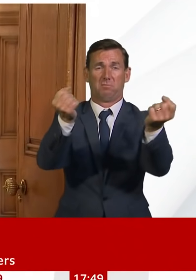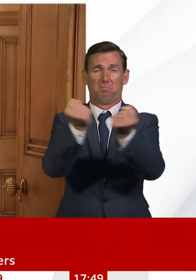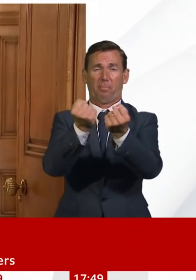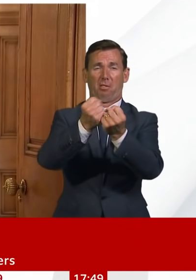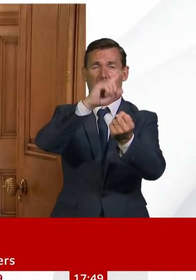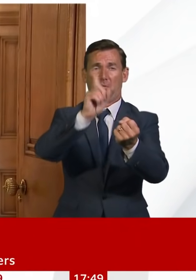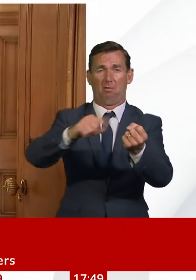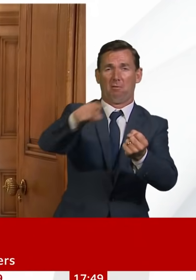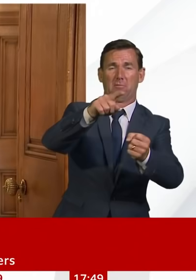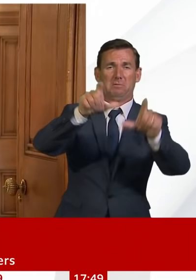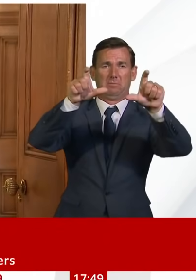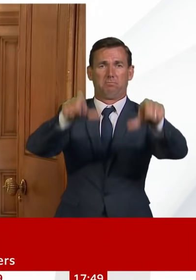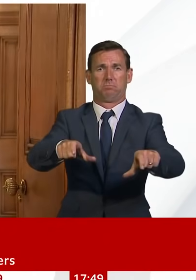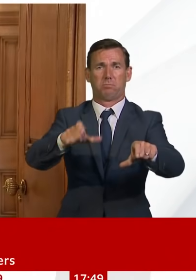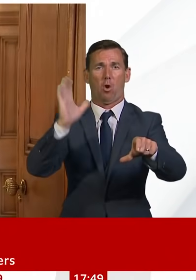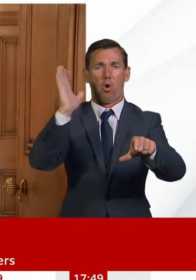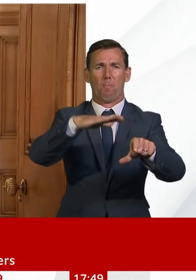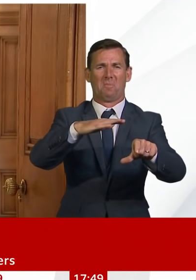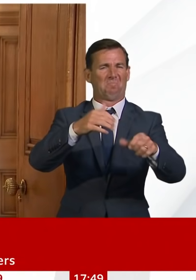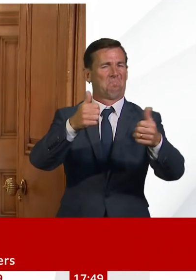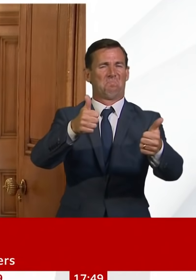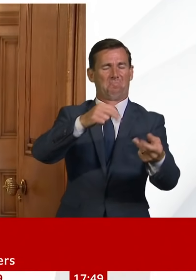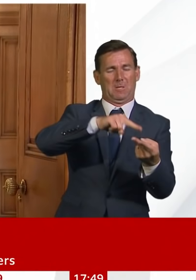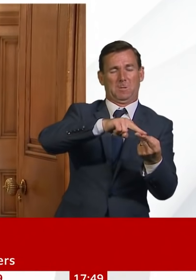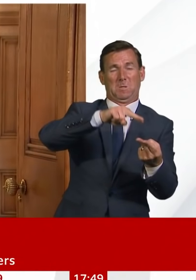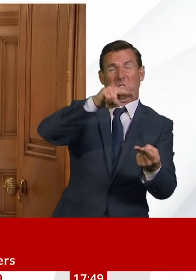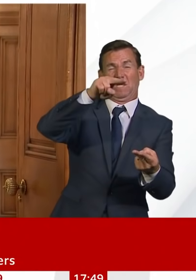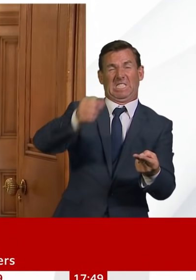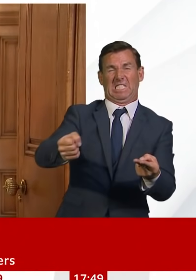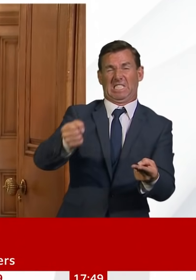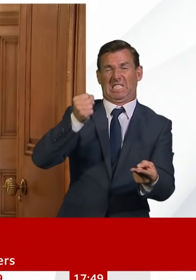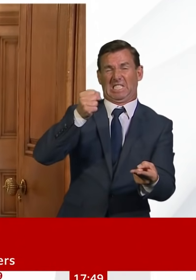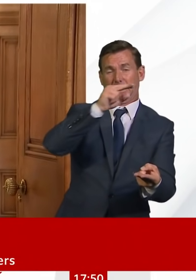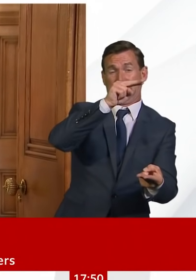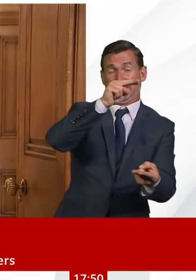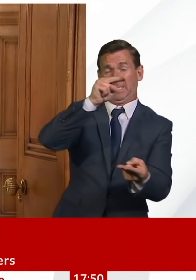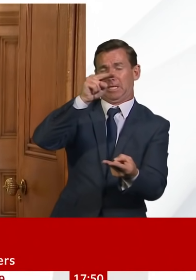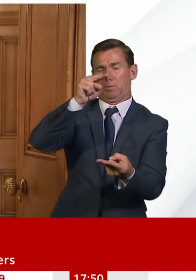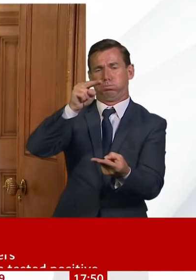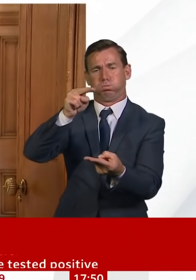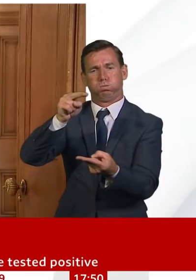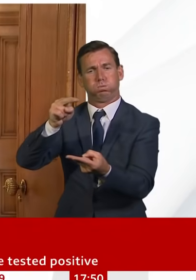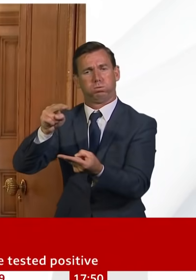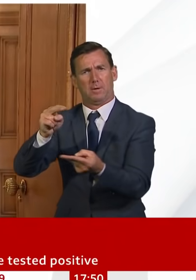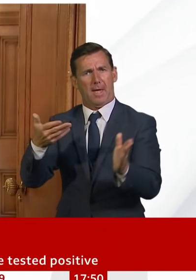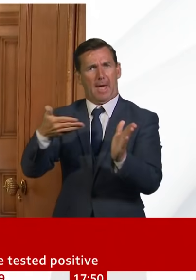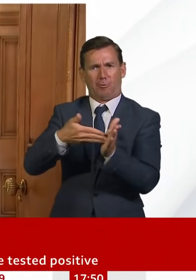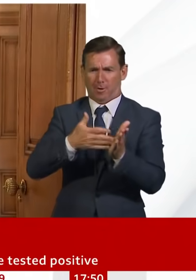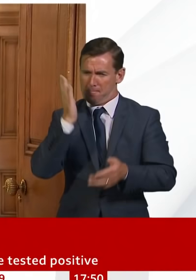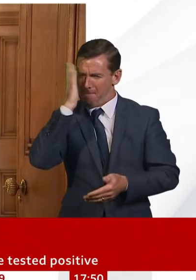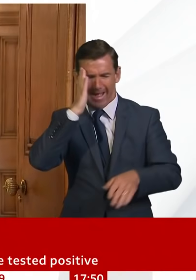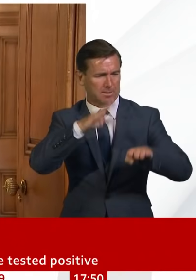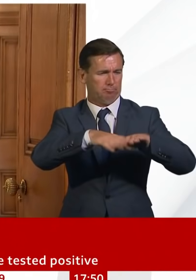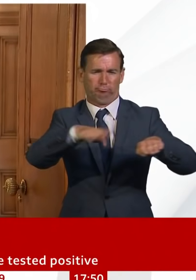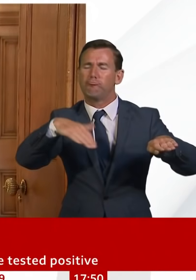home, we have managed to both bend down the curve and also ensure that the NHS capacity is there to deal